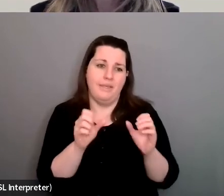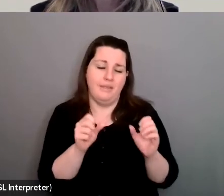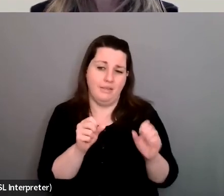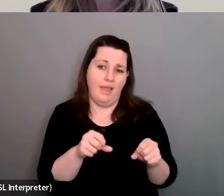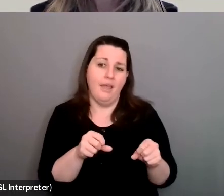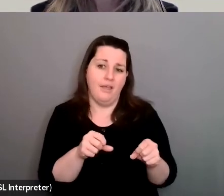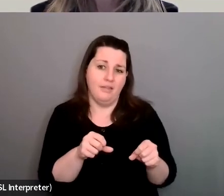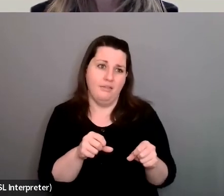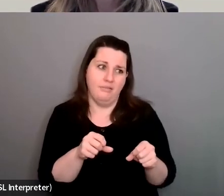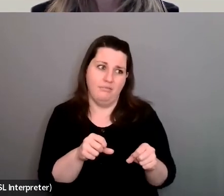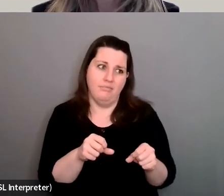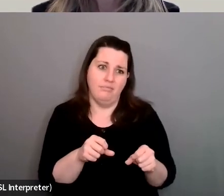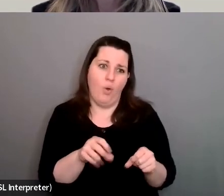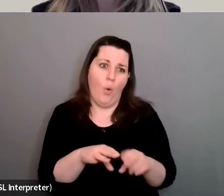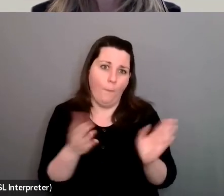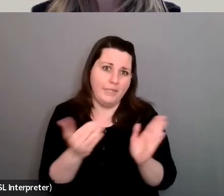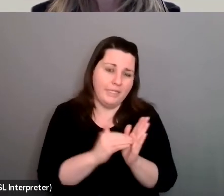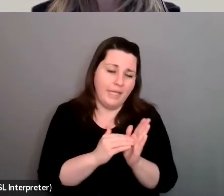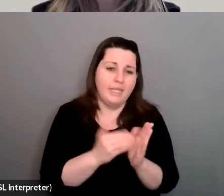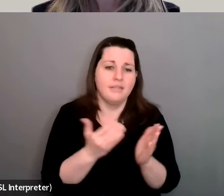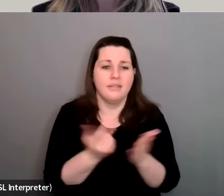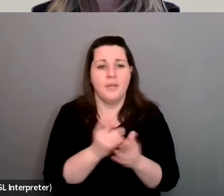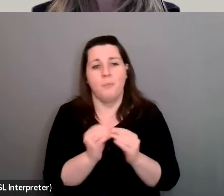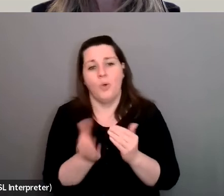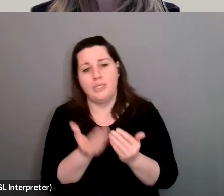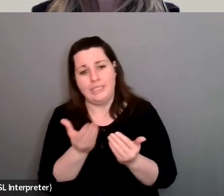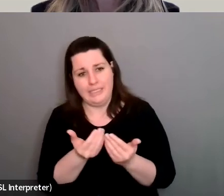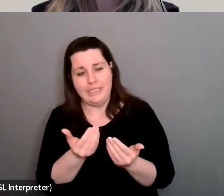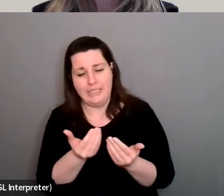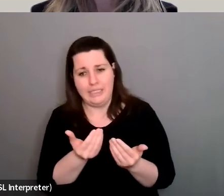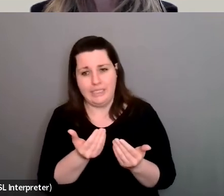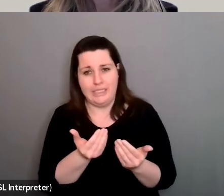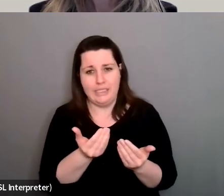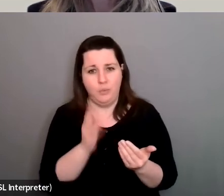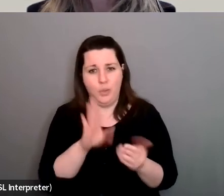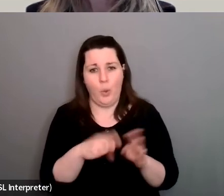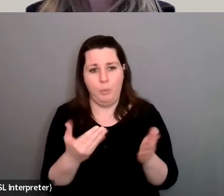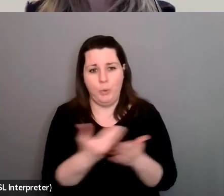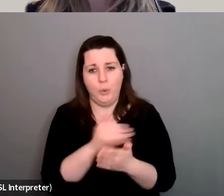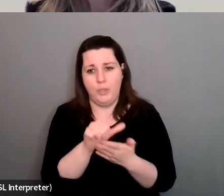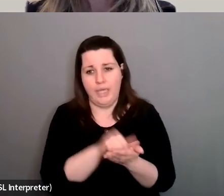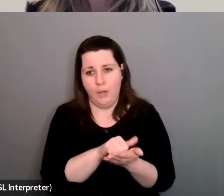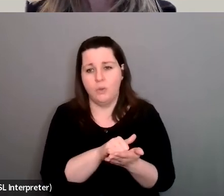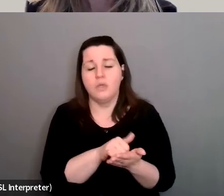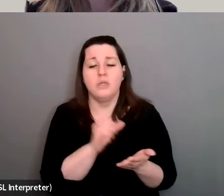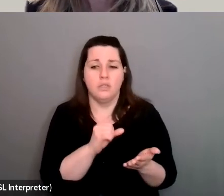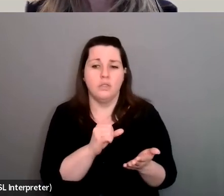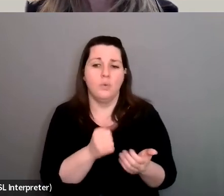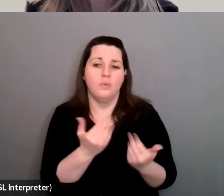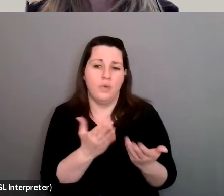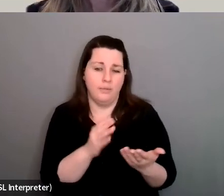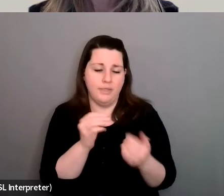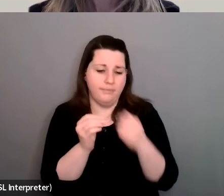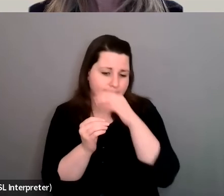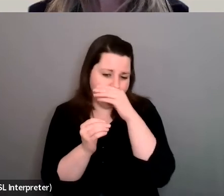instances they can reopen it. Sometimes it's easier to they'll work with you to open a new account. So I would recommend either sending us an